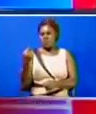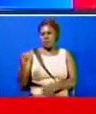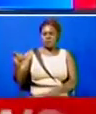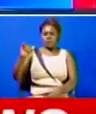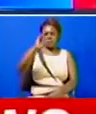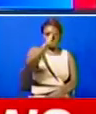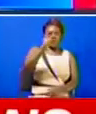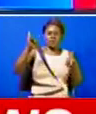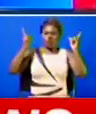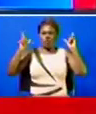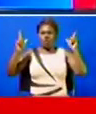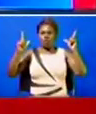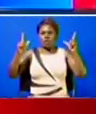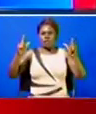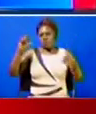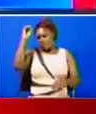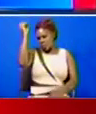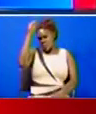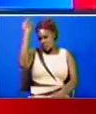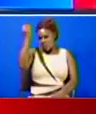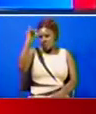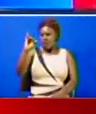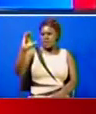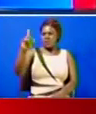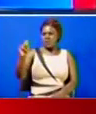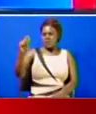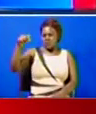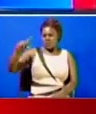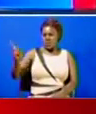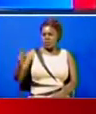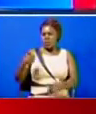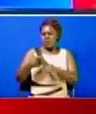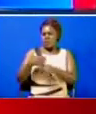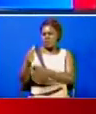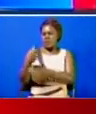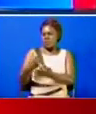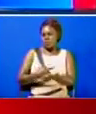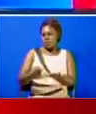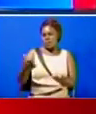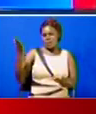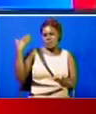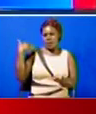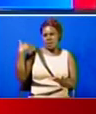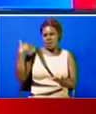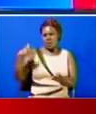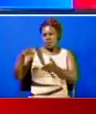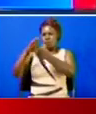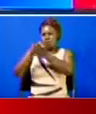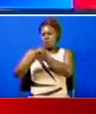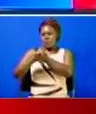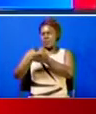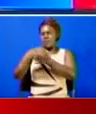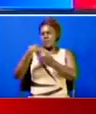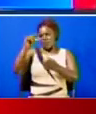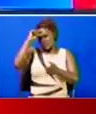export containers have been lying at the port and the ICD in Nairobi since Thursday last week, rattling the Jubilee administration and other